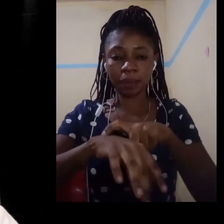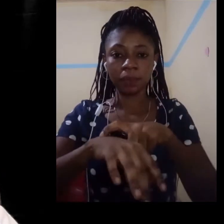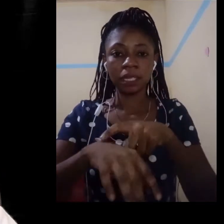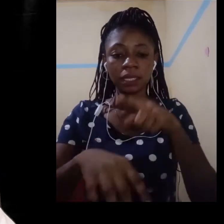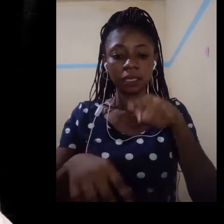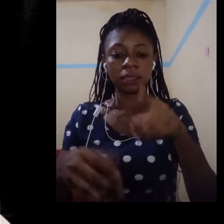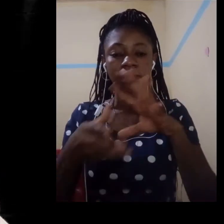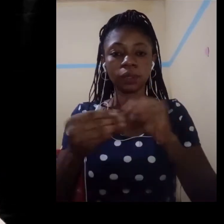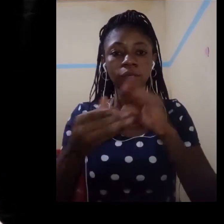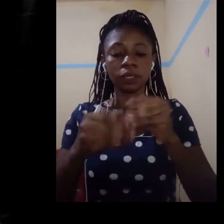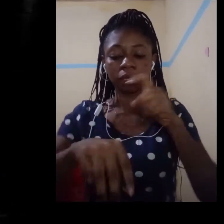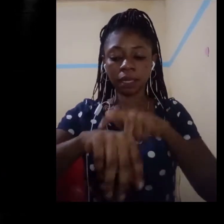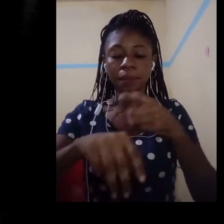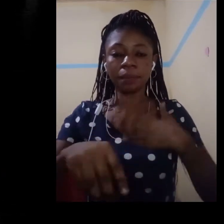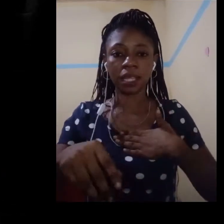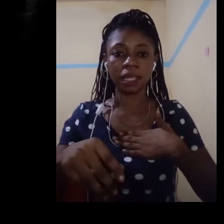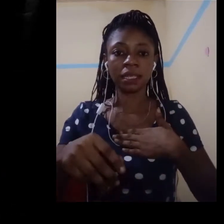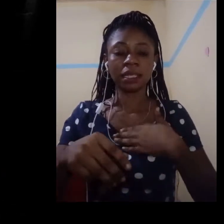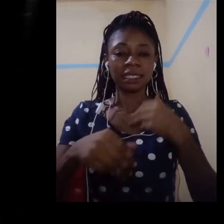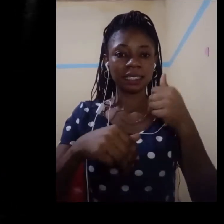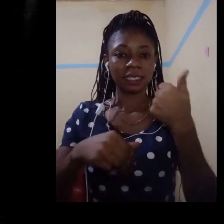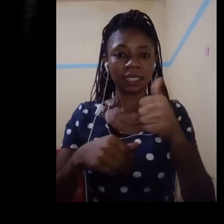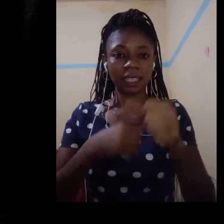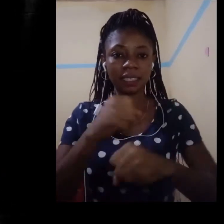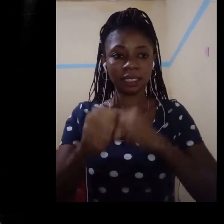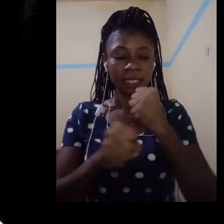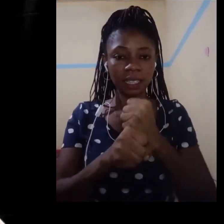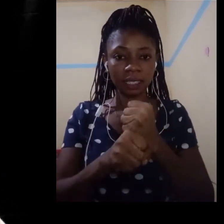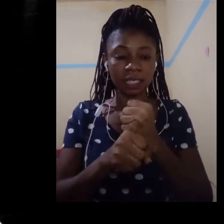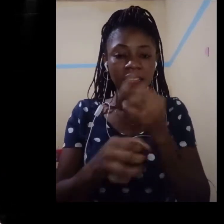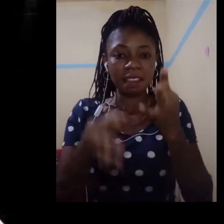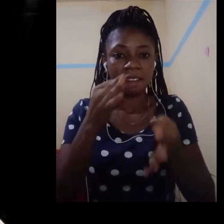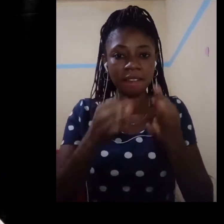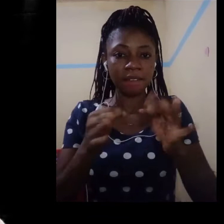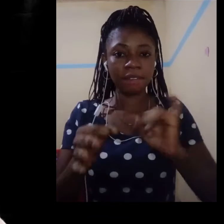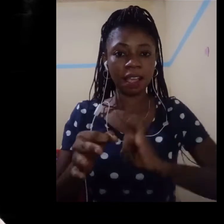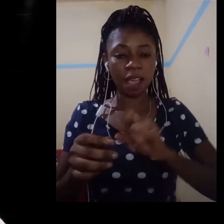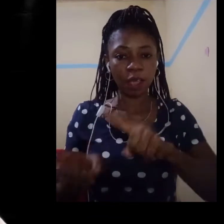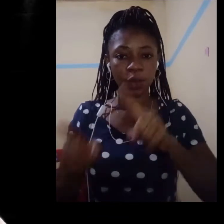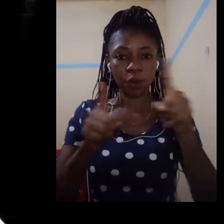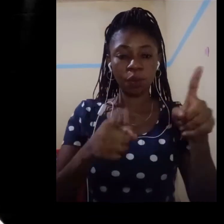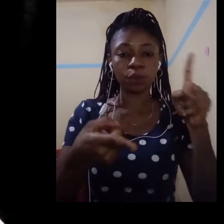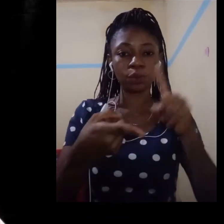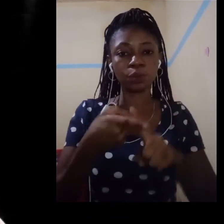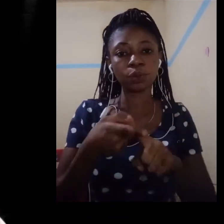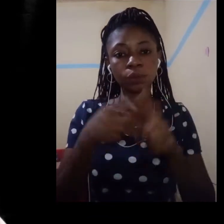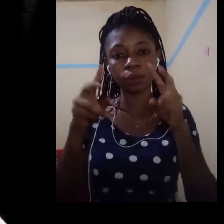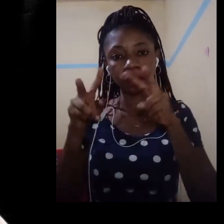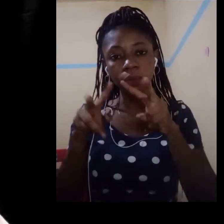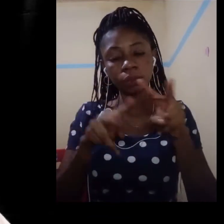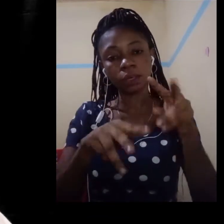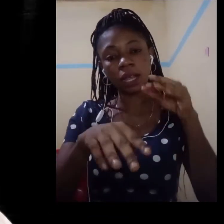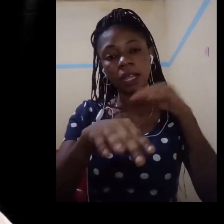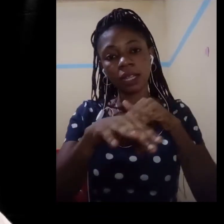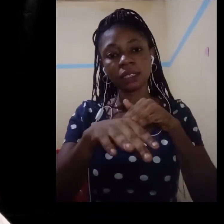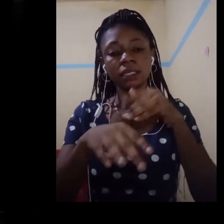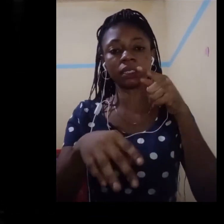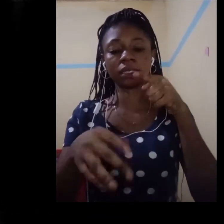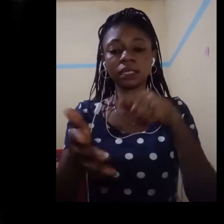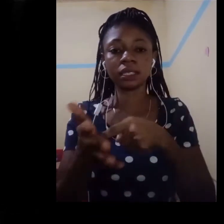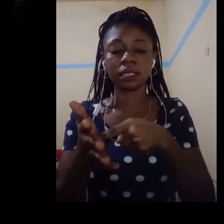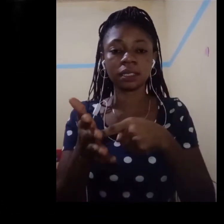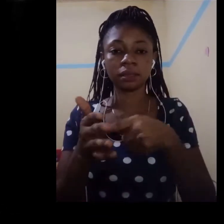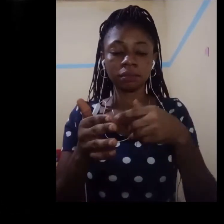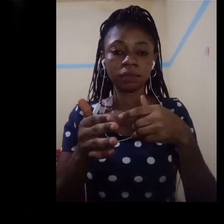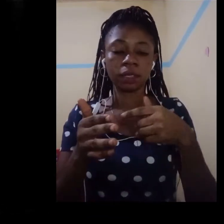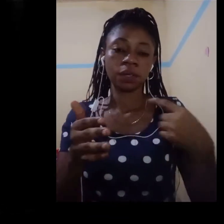she said, when I was 10 years old. And if I go to look at this